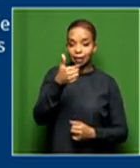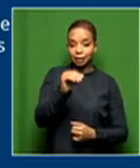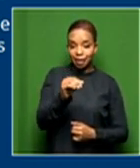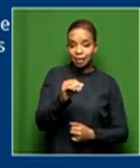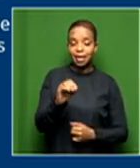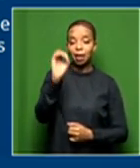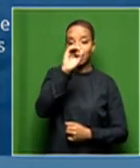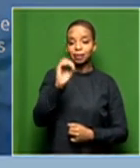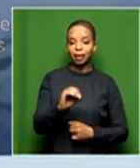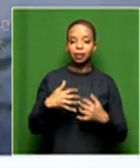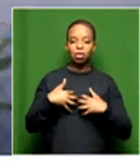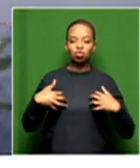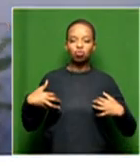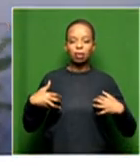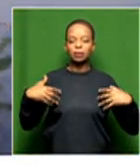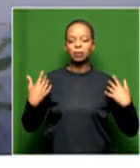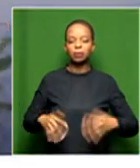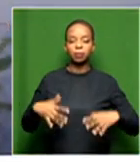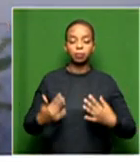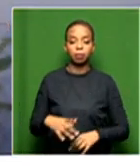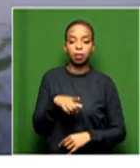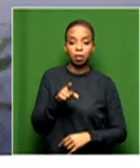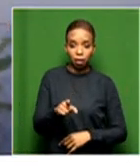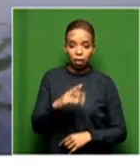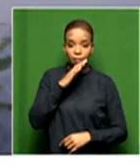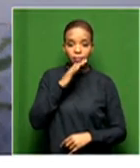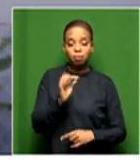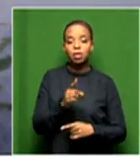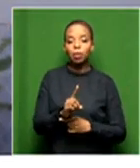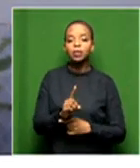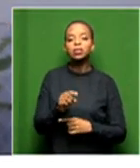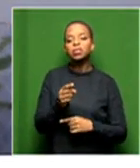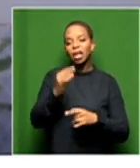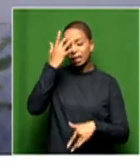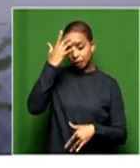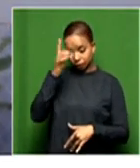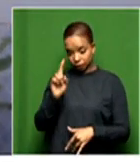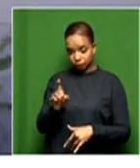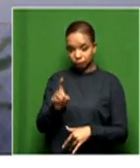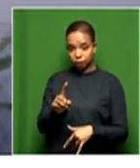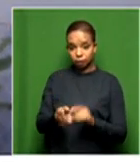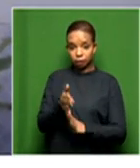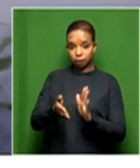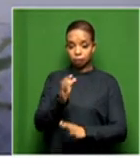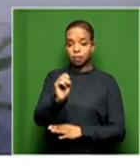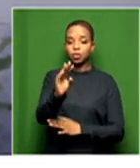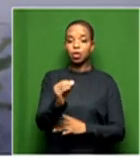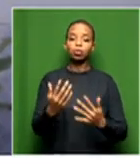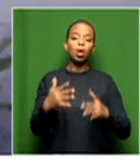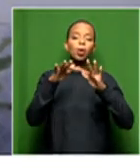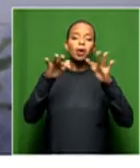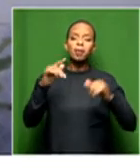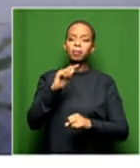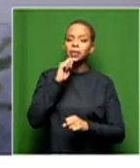high stress. That's going to put, problems with heart disease through the roof. So people are really in a bad